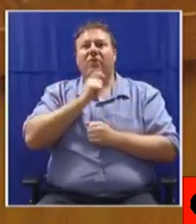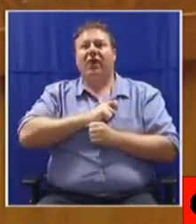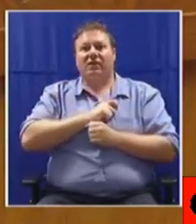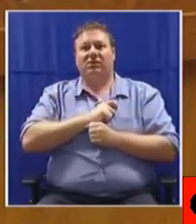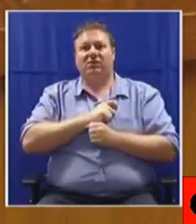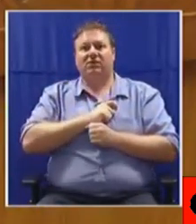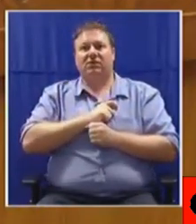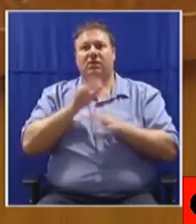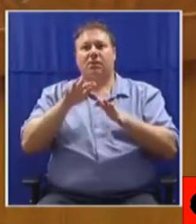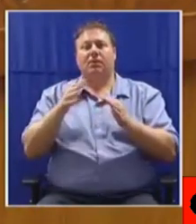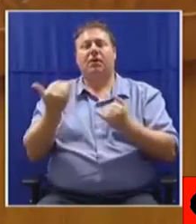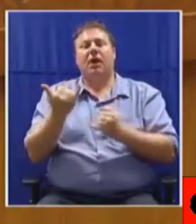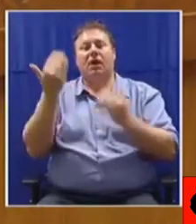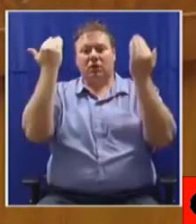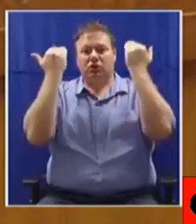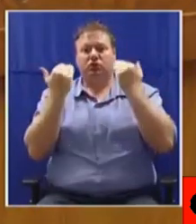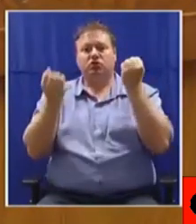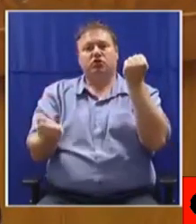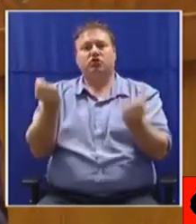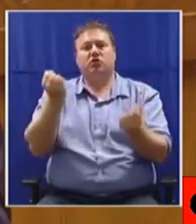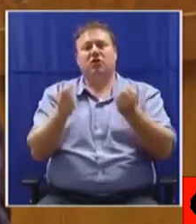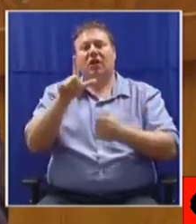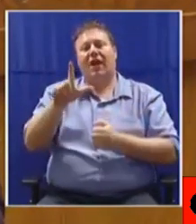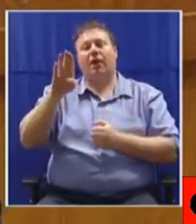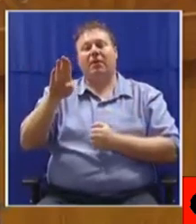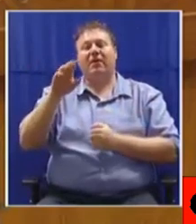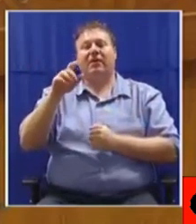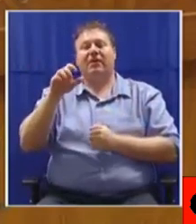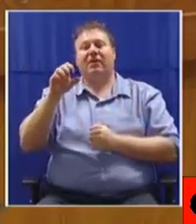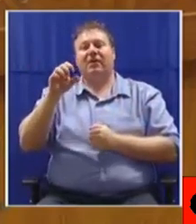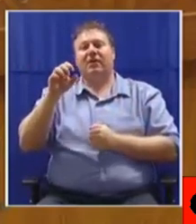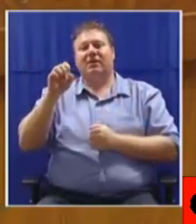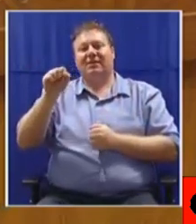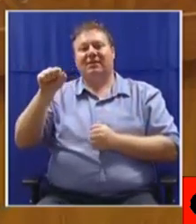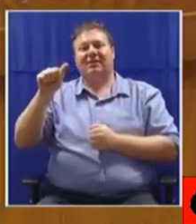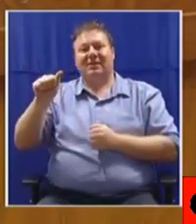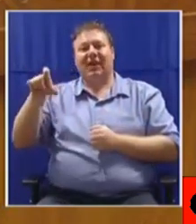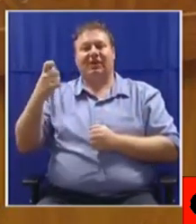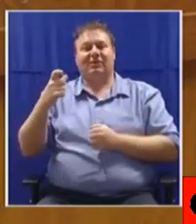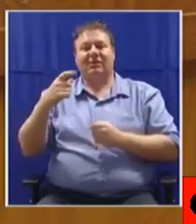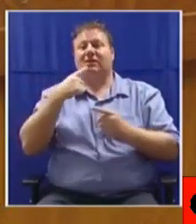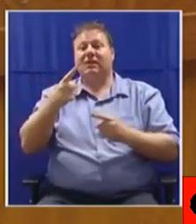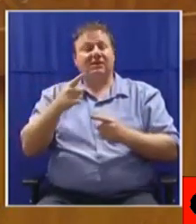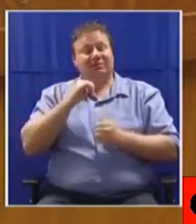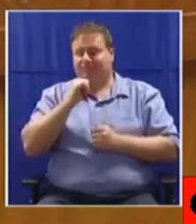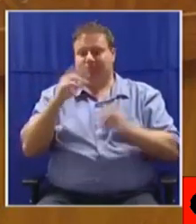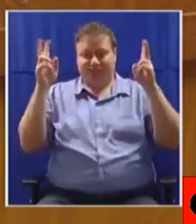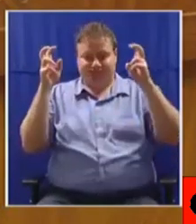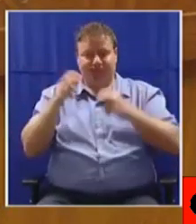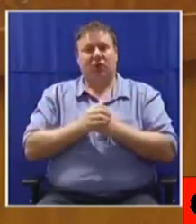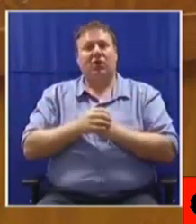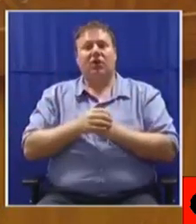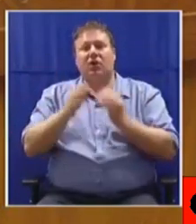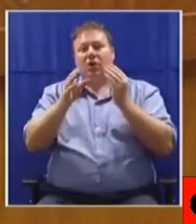people like Judge L.B. Sachs have said, and I quote, "Far from being a barrier to radical land redistribution, the Constitution in